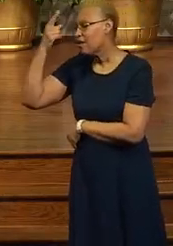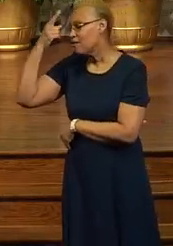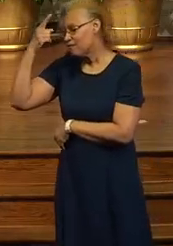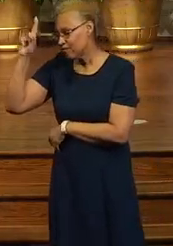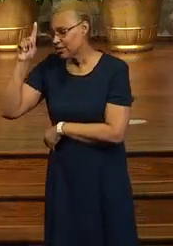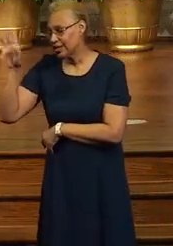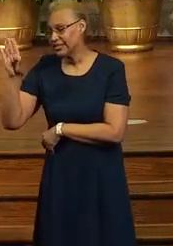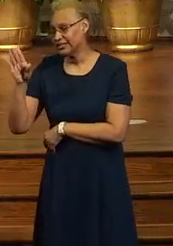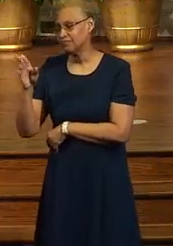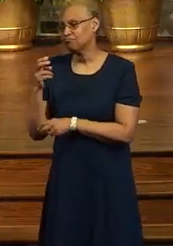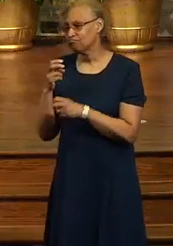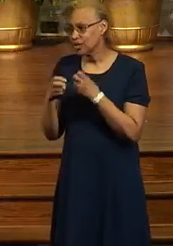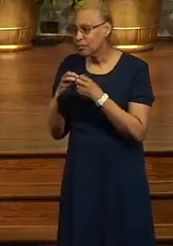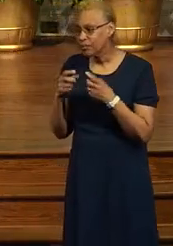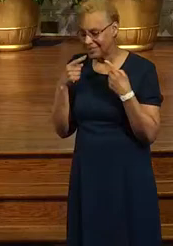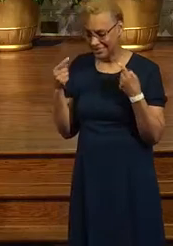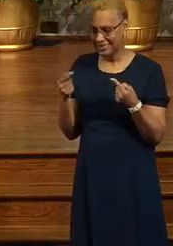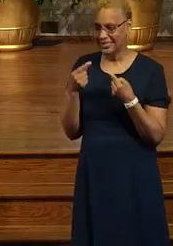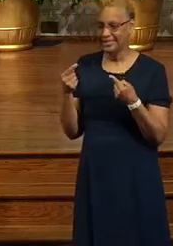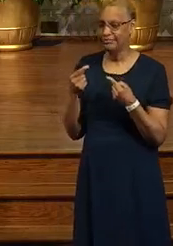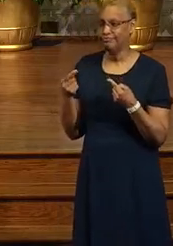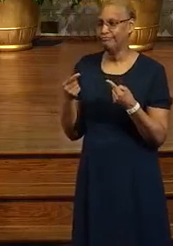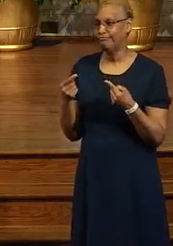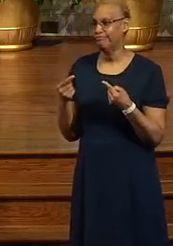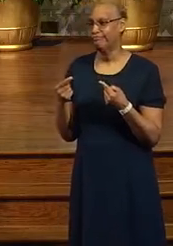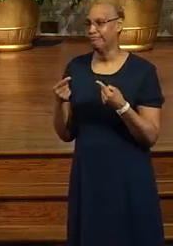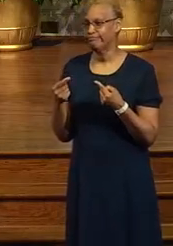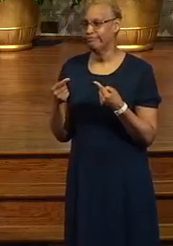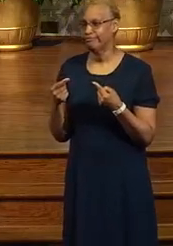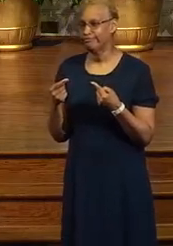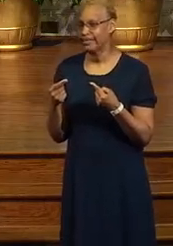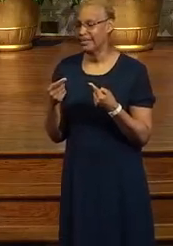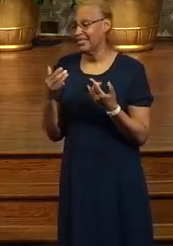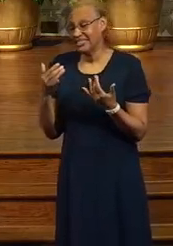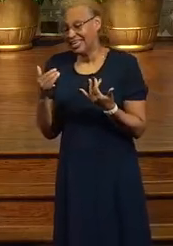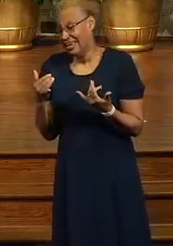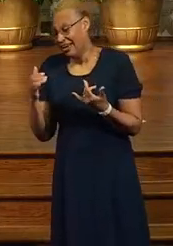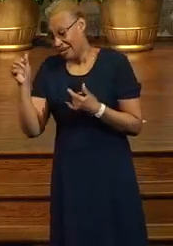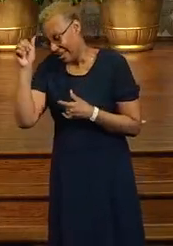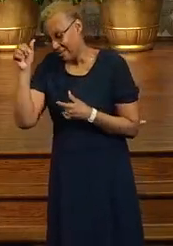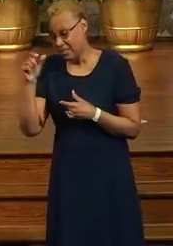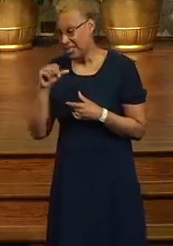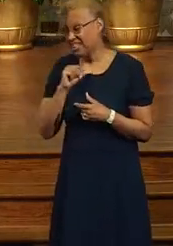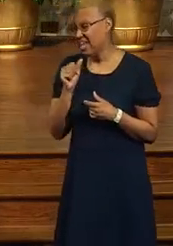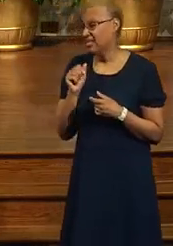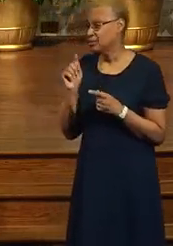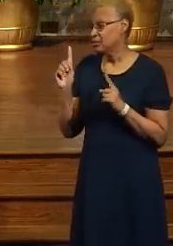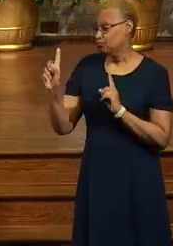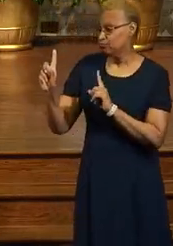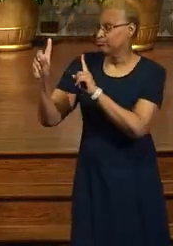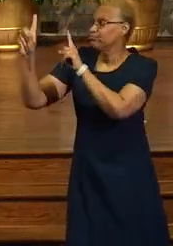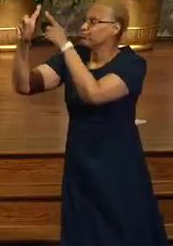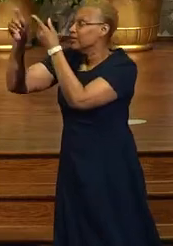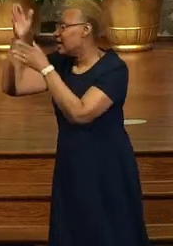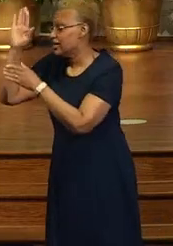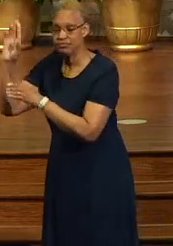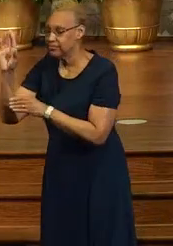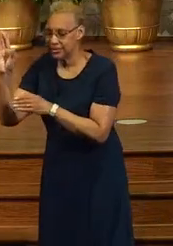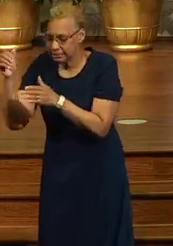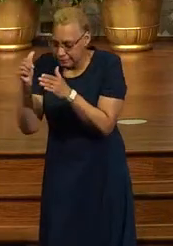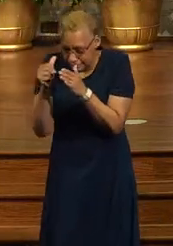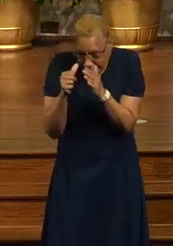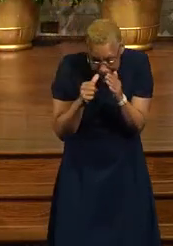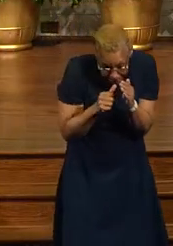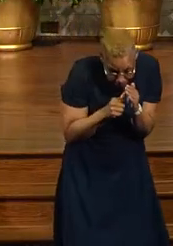fall. So now he no longer runs to God. He now hides from his